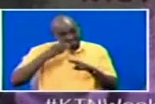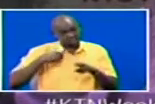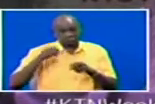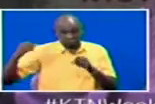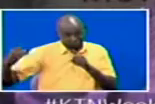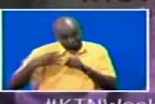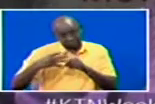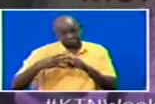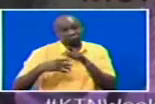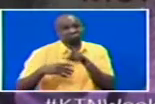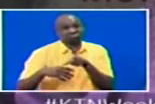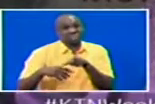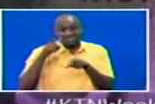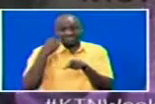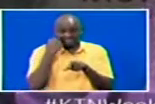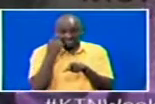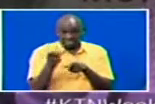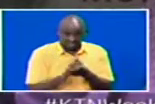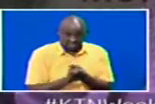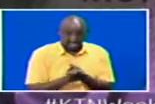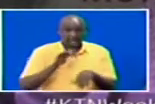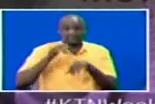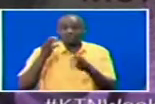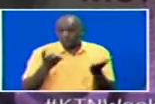So this disease mostly affects